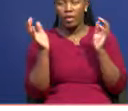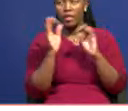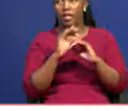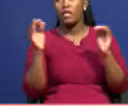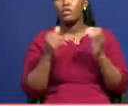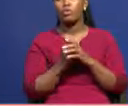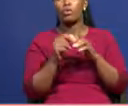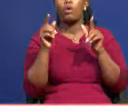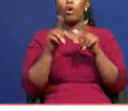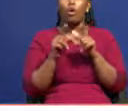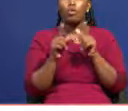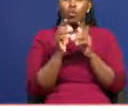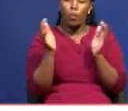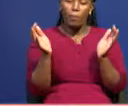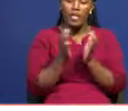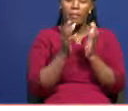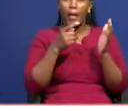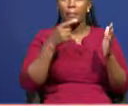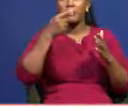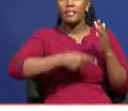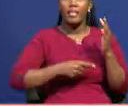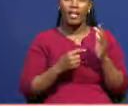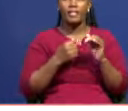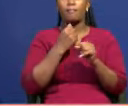tax was attempting to do is to tax,